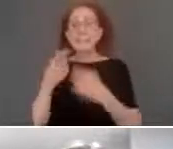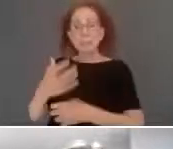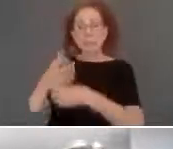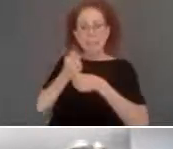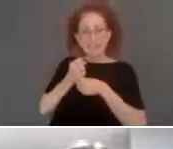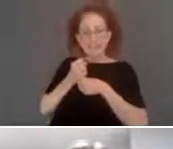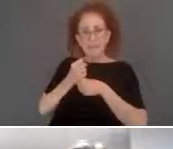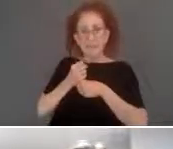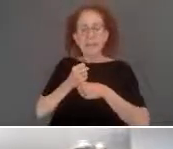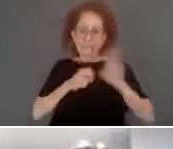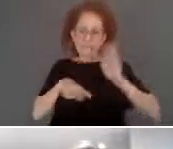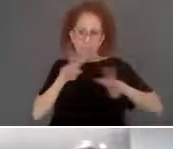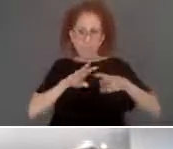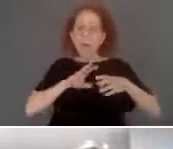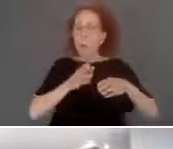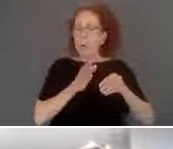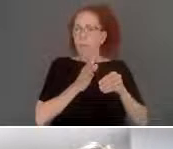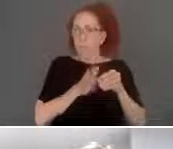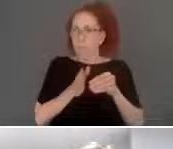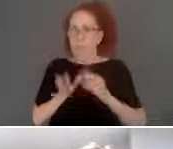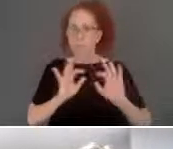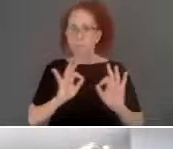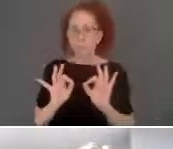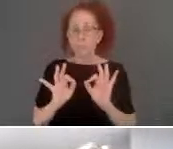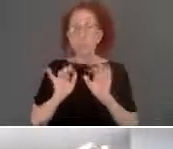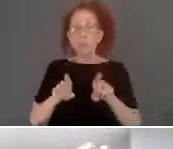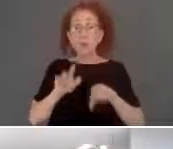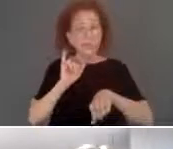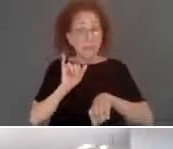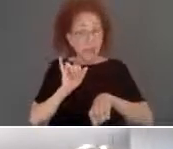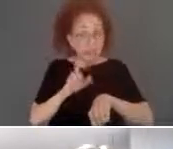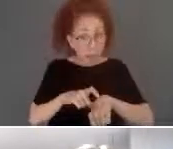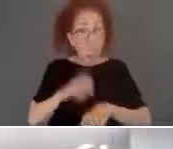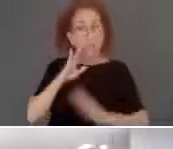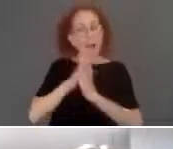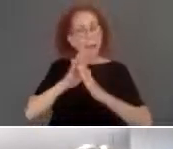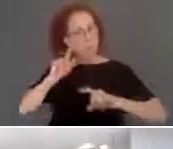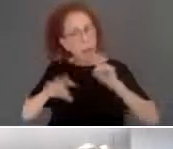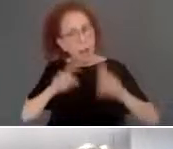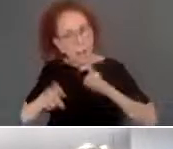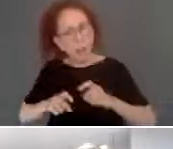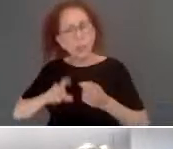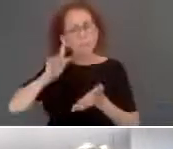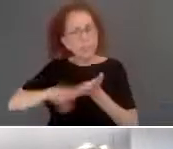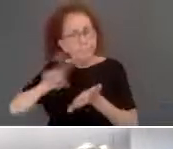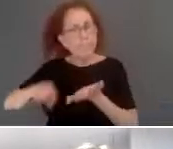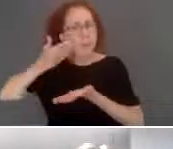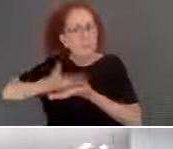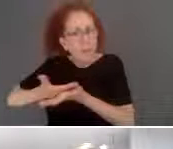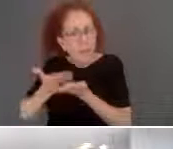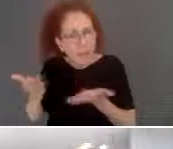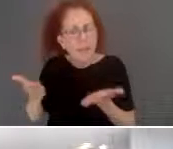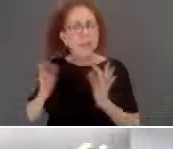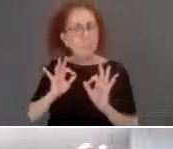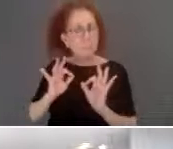they work to complete the referral. And that during that time, they're asking a lot of questions and verifying information.